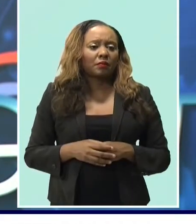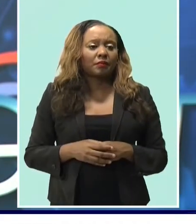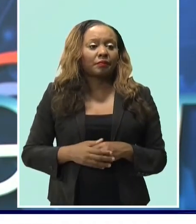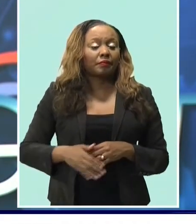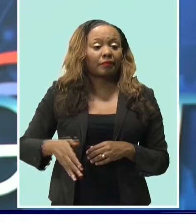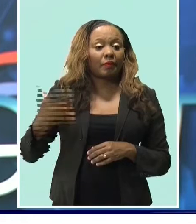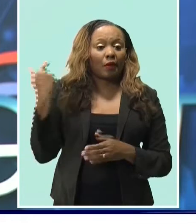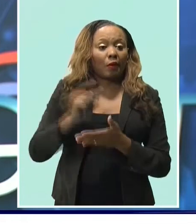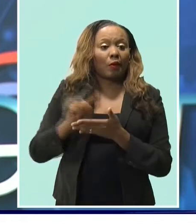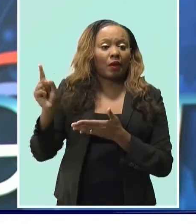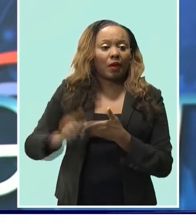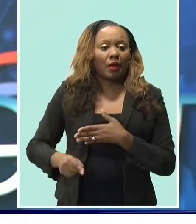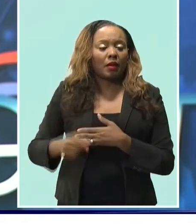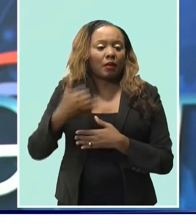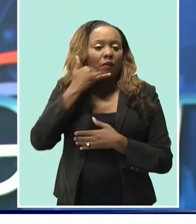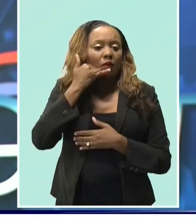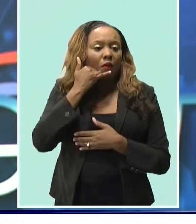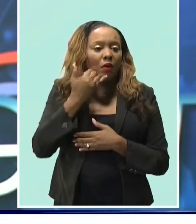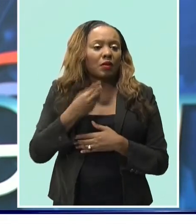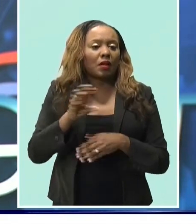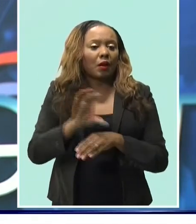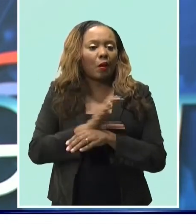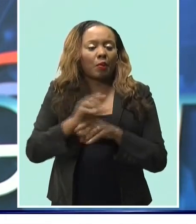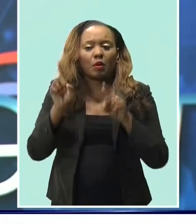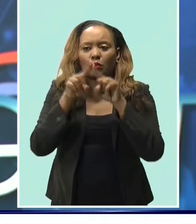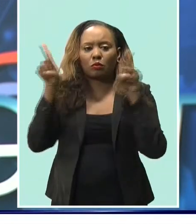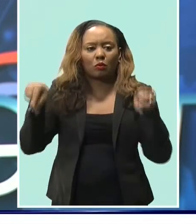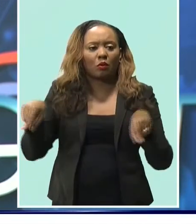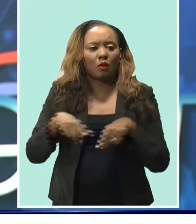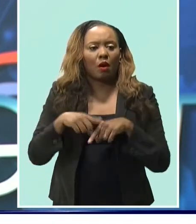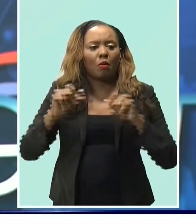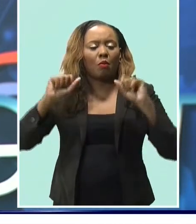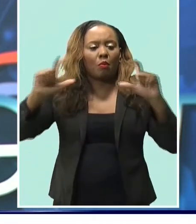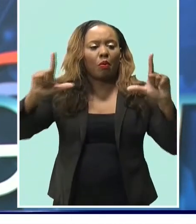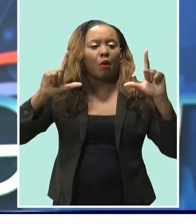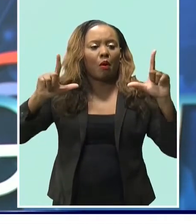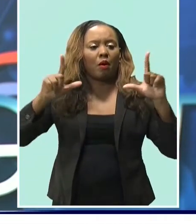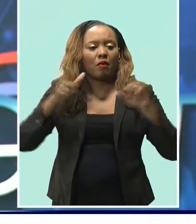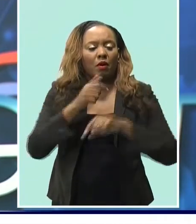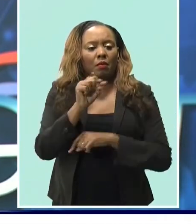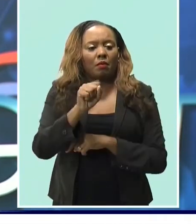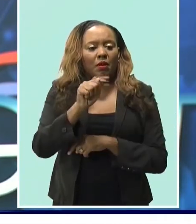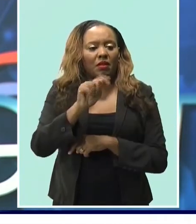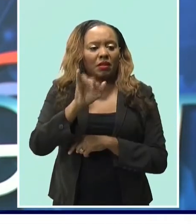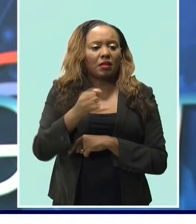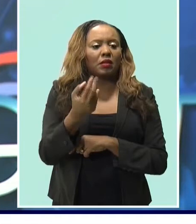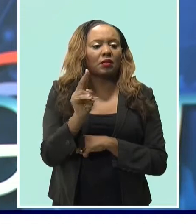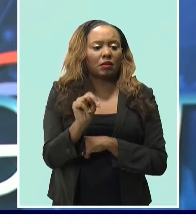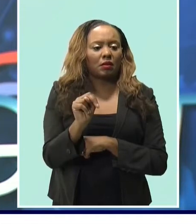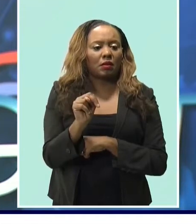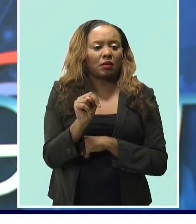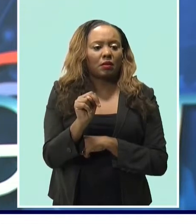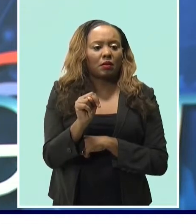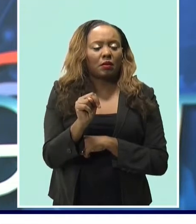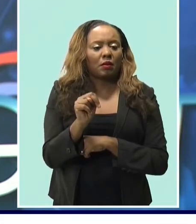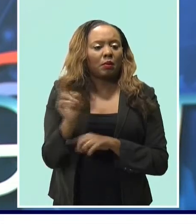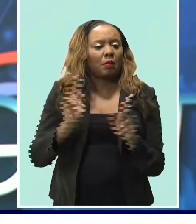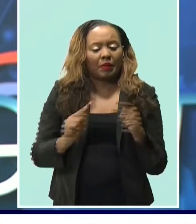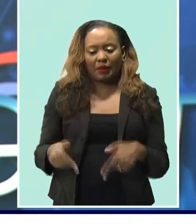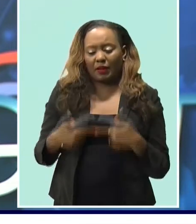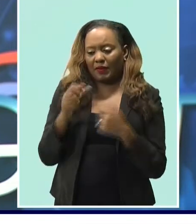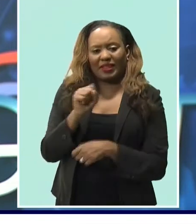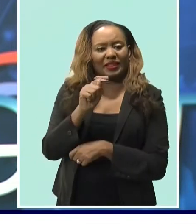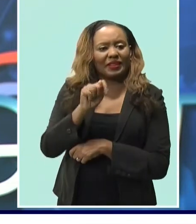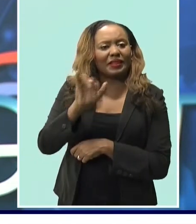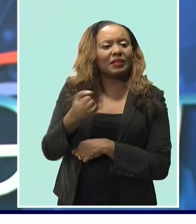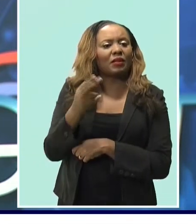and computer screens in Barbados were buzzing with a viral video from Sherburne in St. John showing residents openly venting their frustration